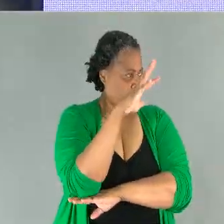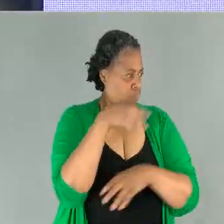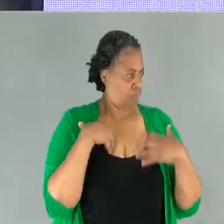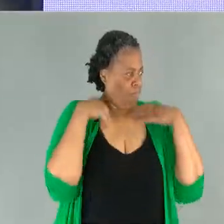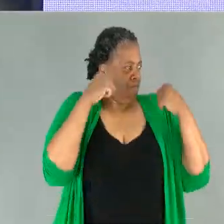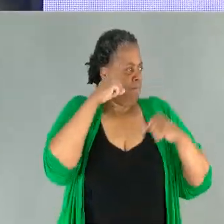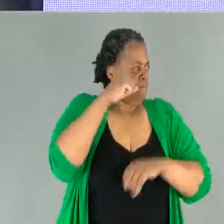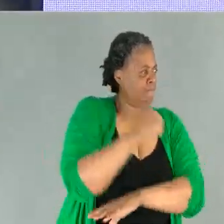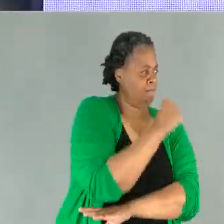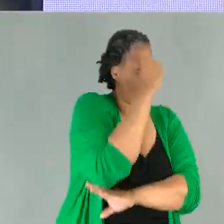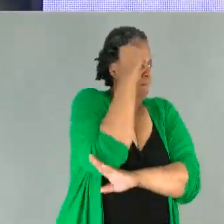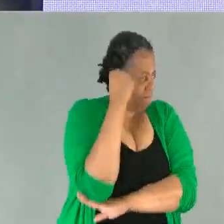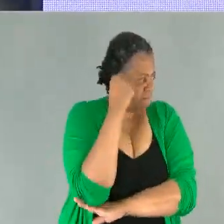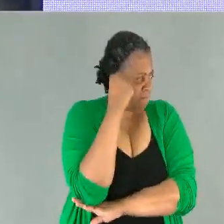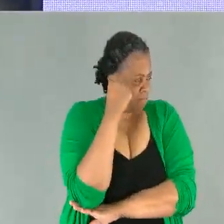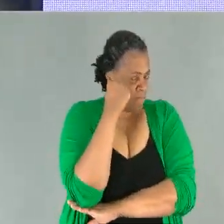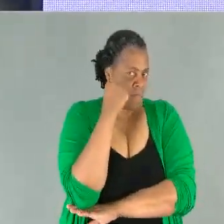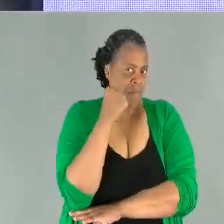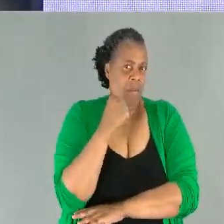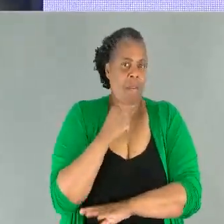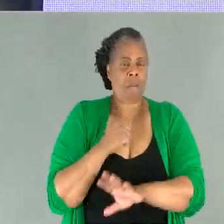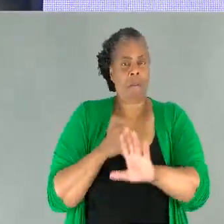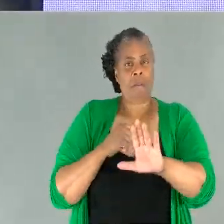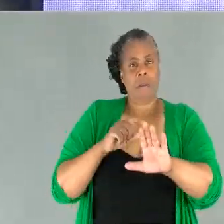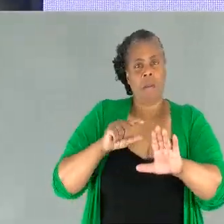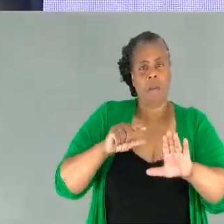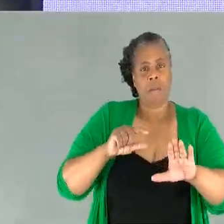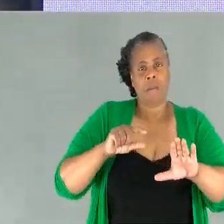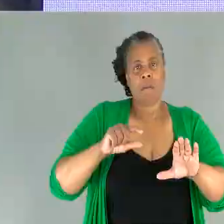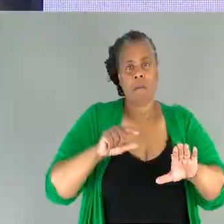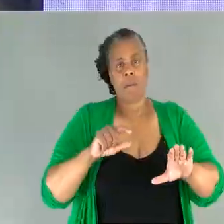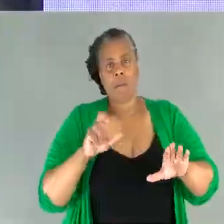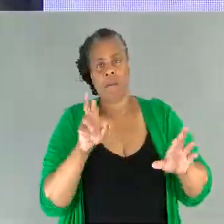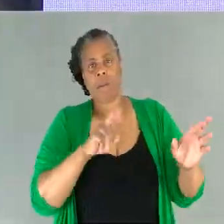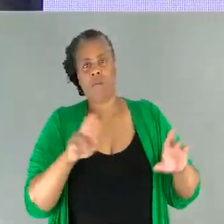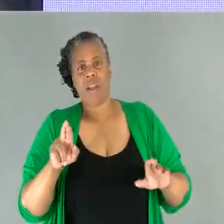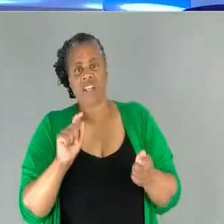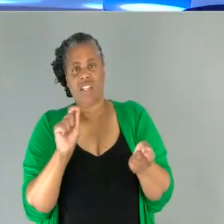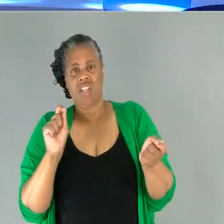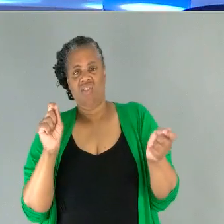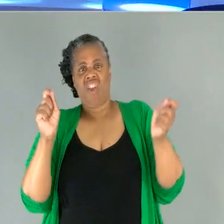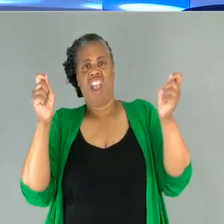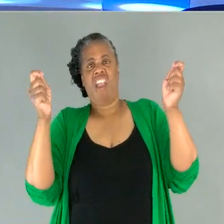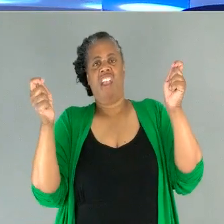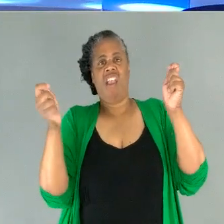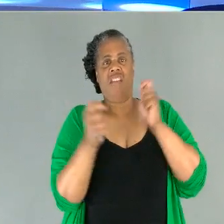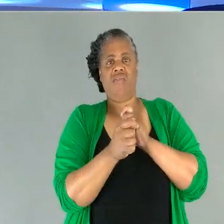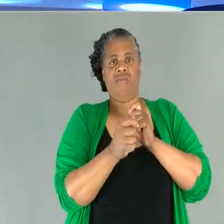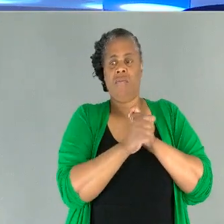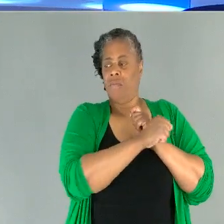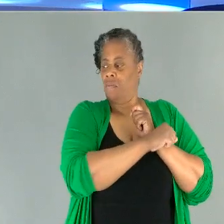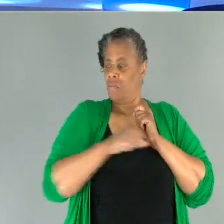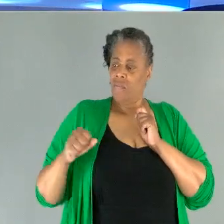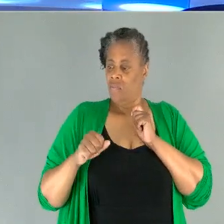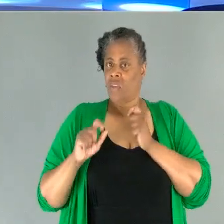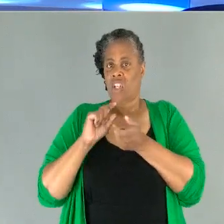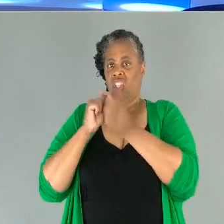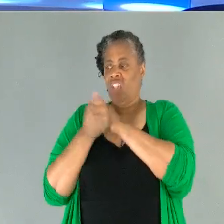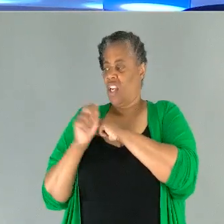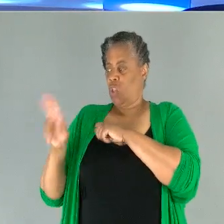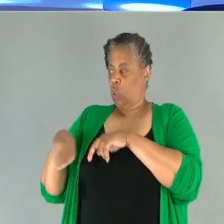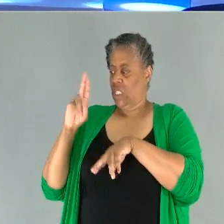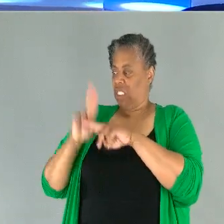It's time for you to take another seat. Turn to your neighbor and say, it's time for you to change your